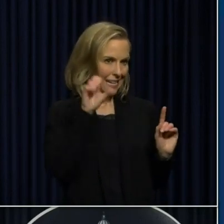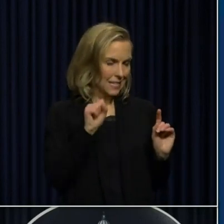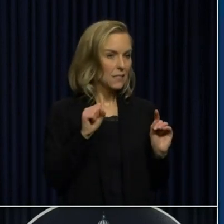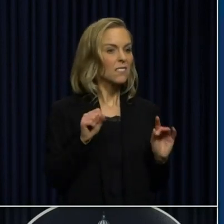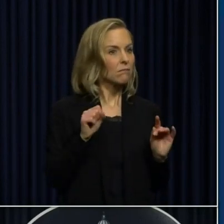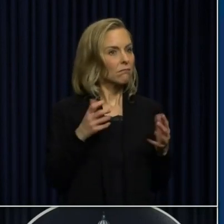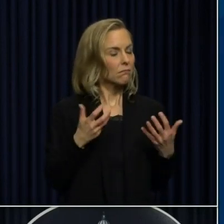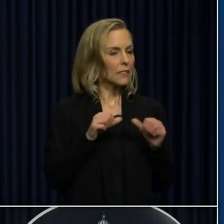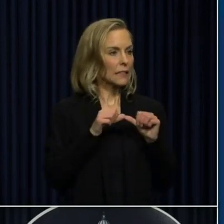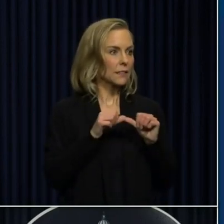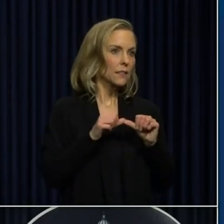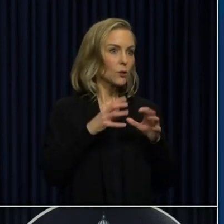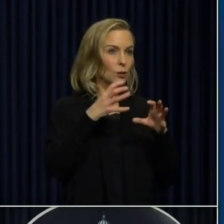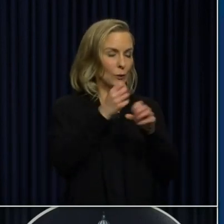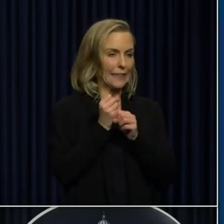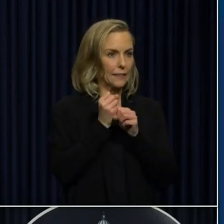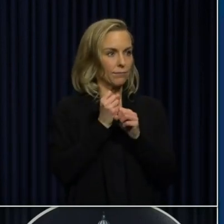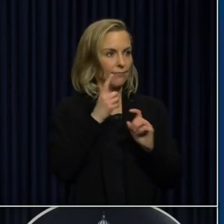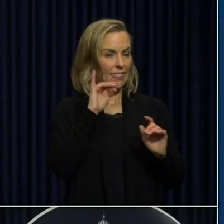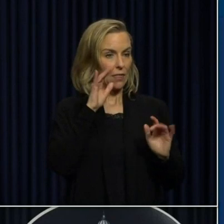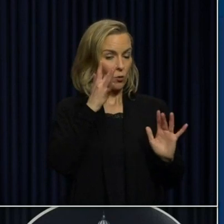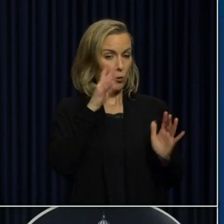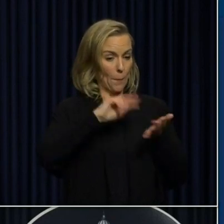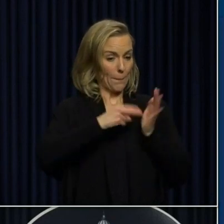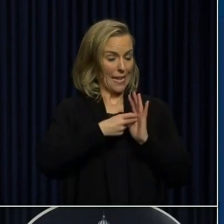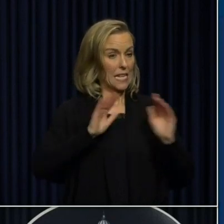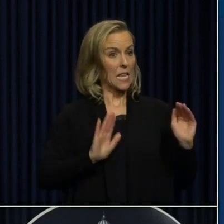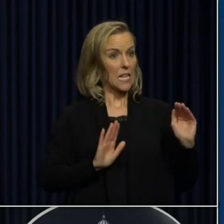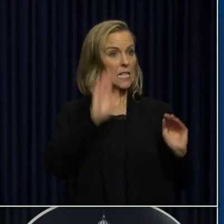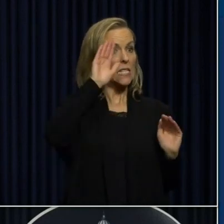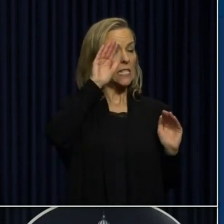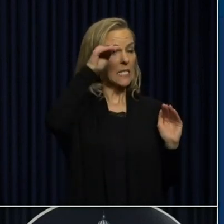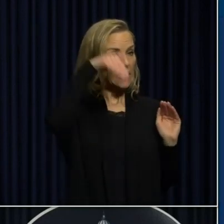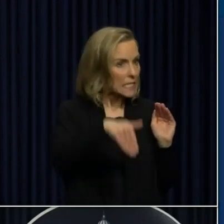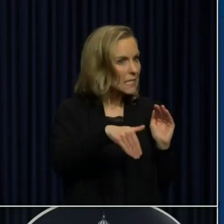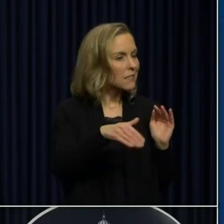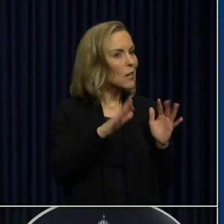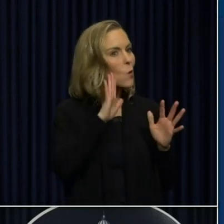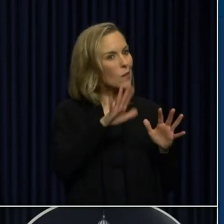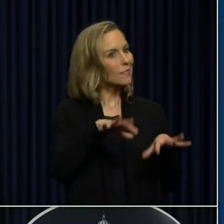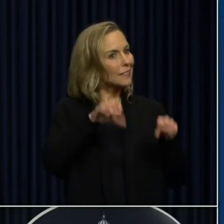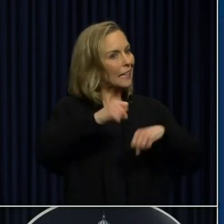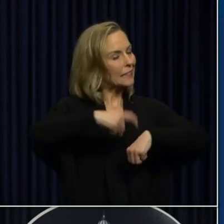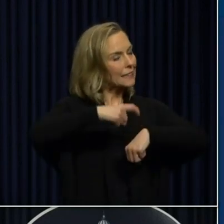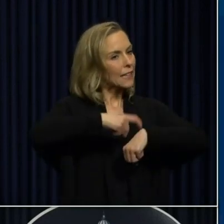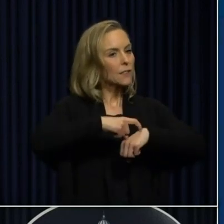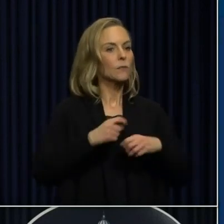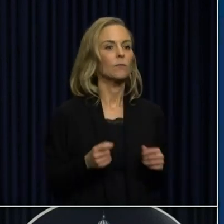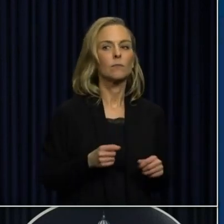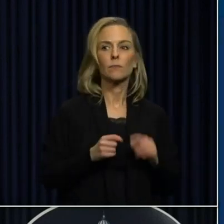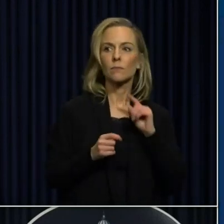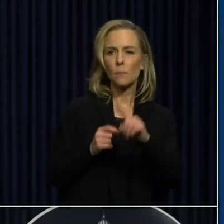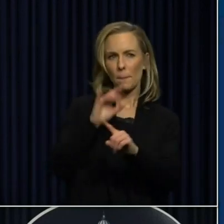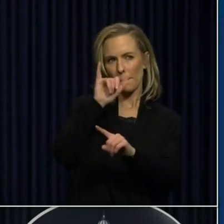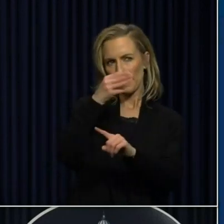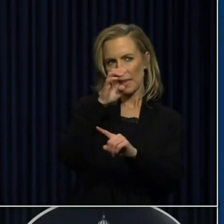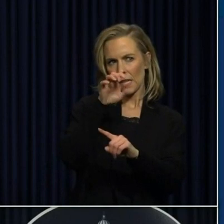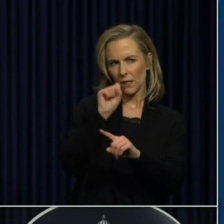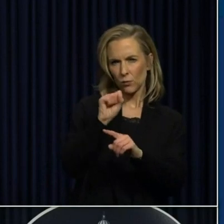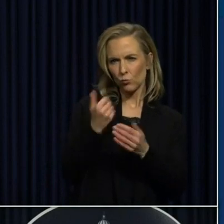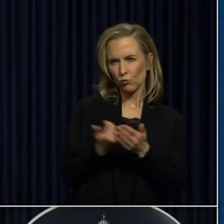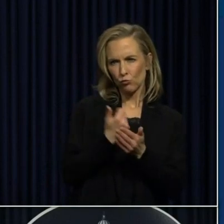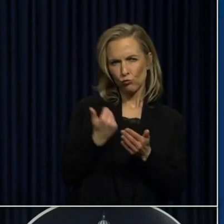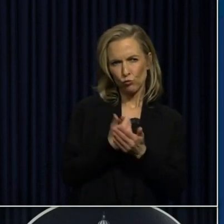it takes a while to get over this virus. But I think we've got, James, a